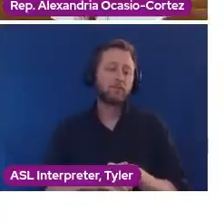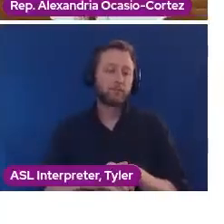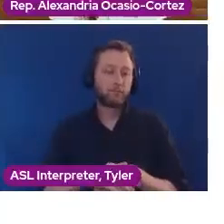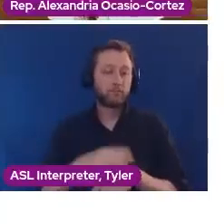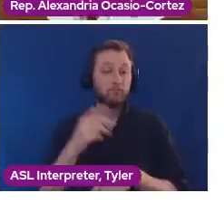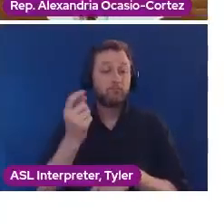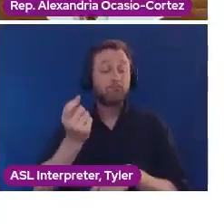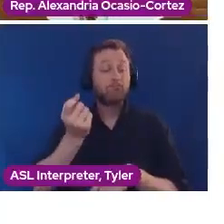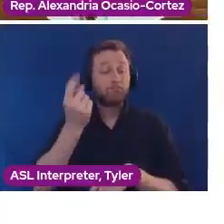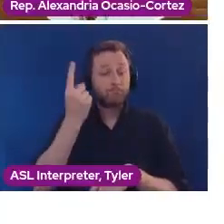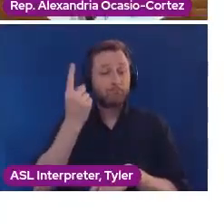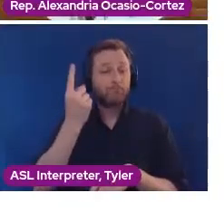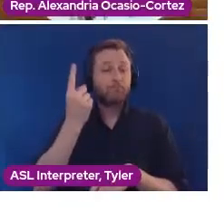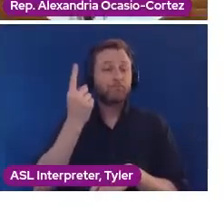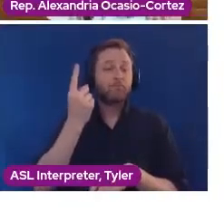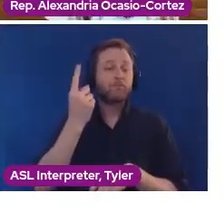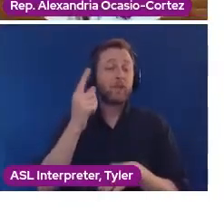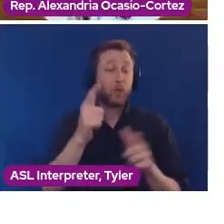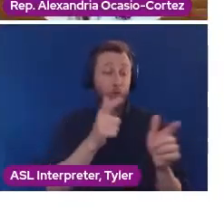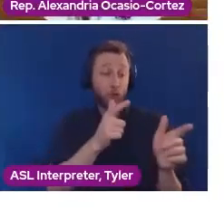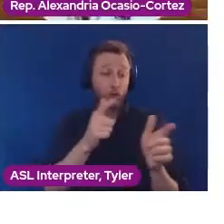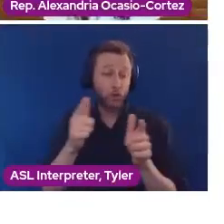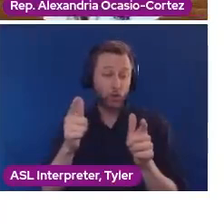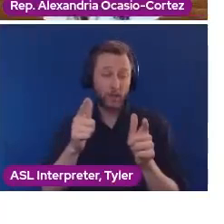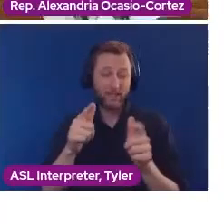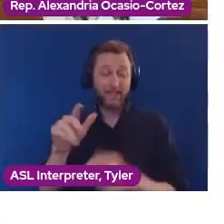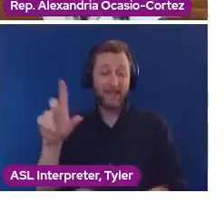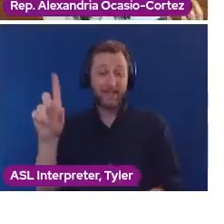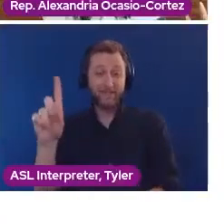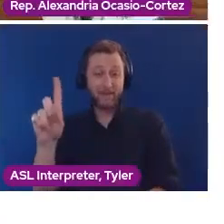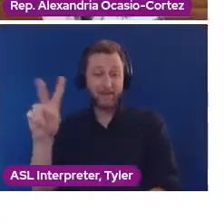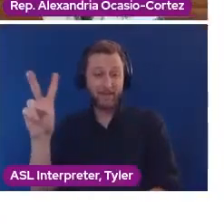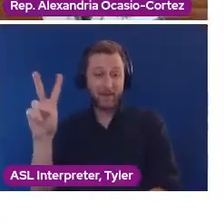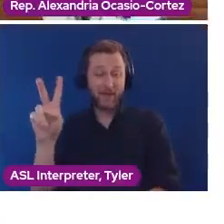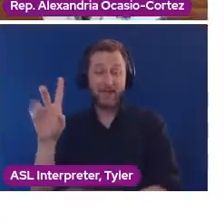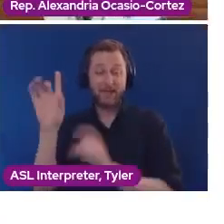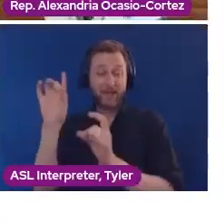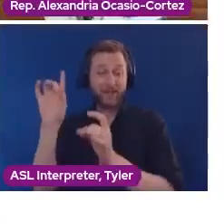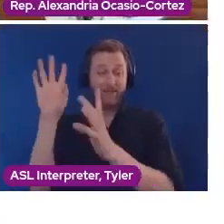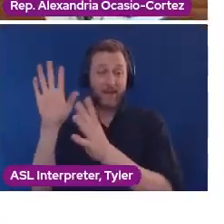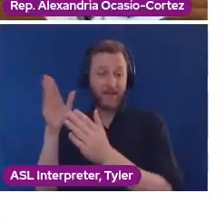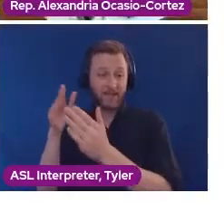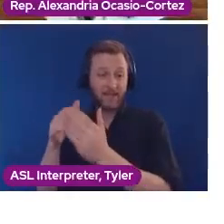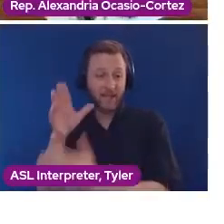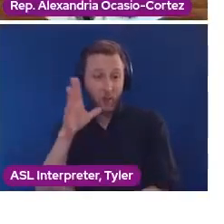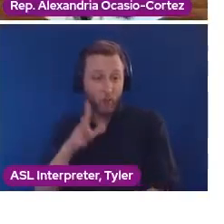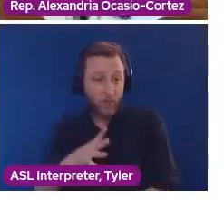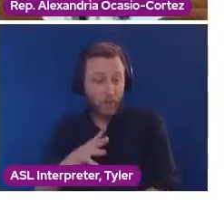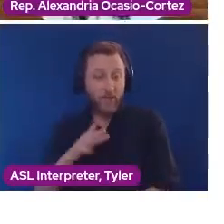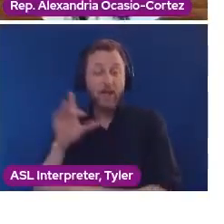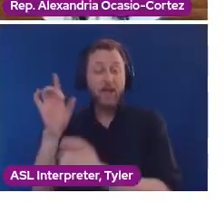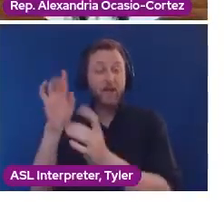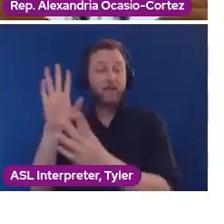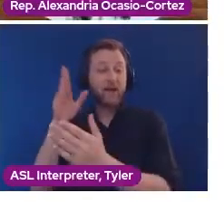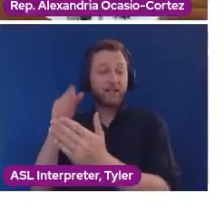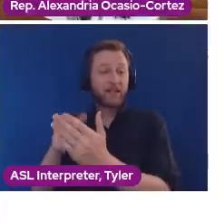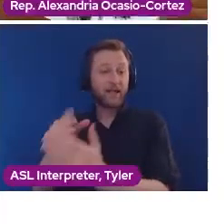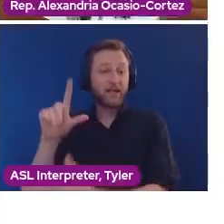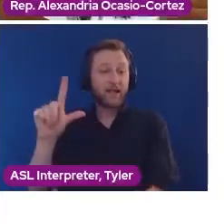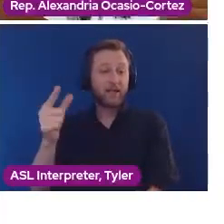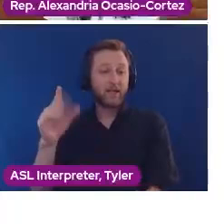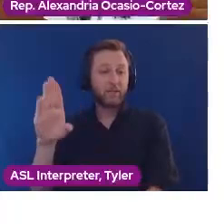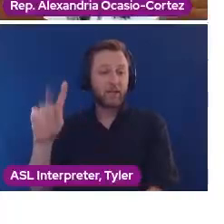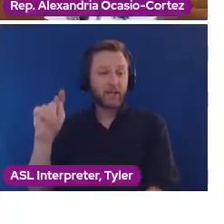and incidents of domestic violence, and particularly violence against women and LGBT people. And so closing